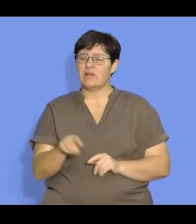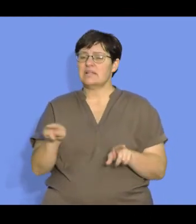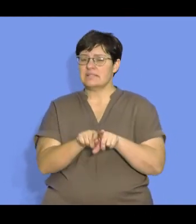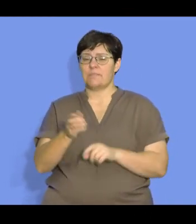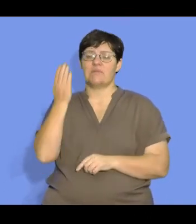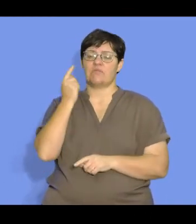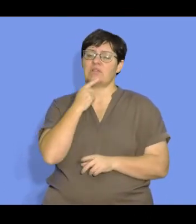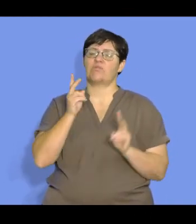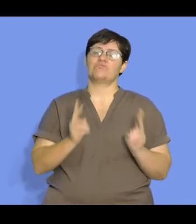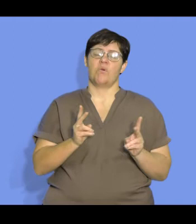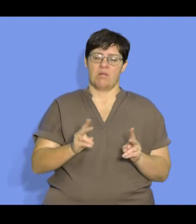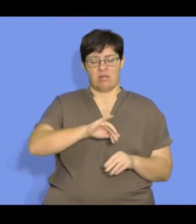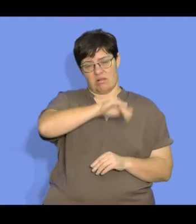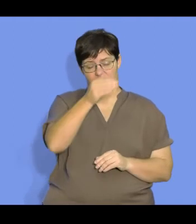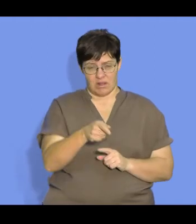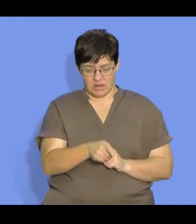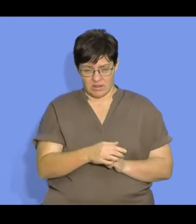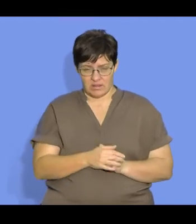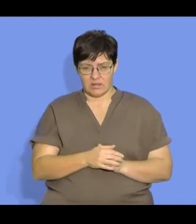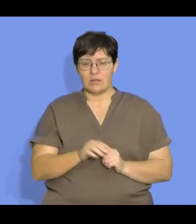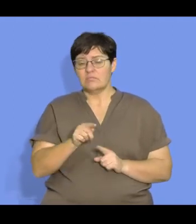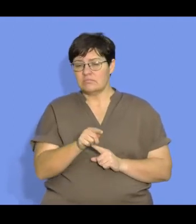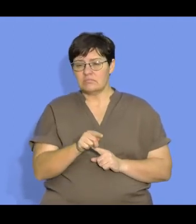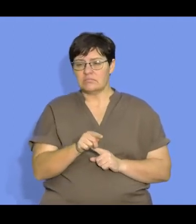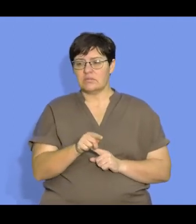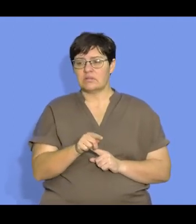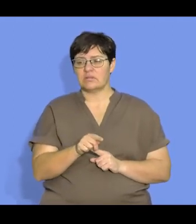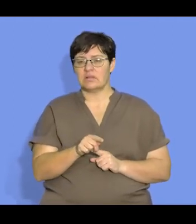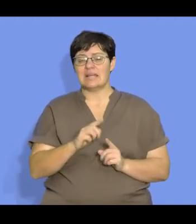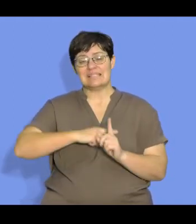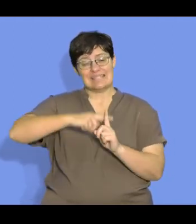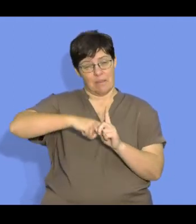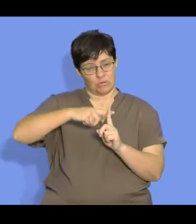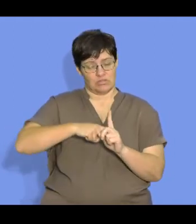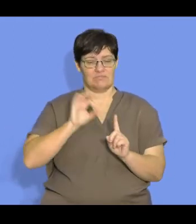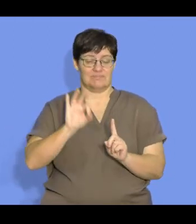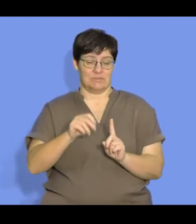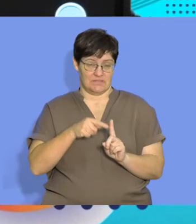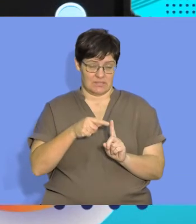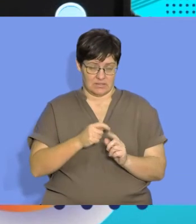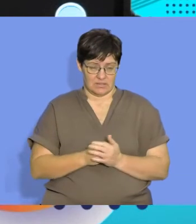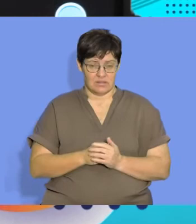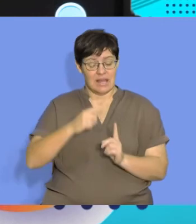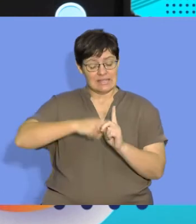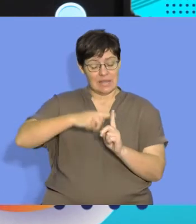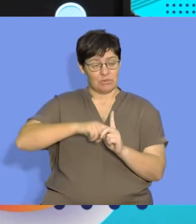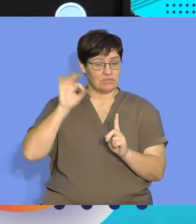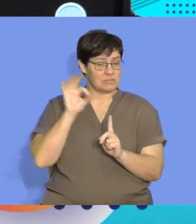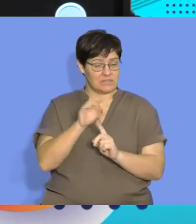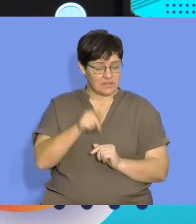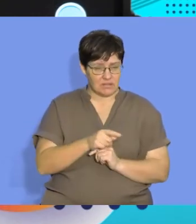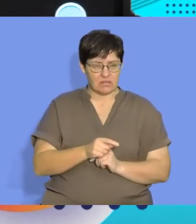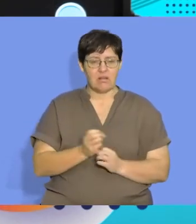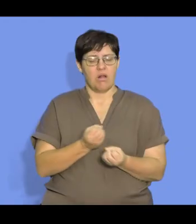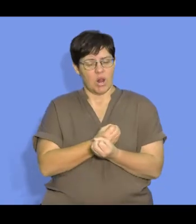like I said, a normal curve, but this shape is at a certain temperature. So at this certain temperature, we